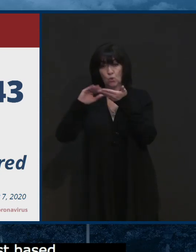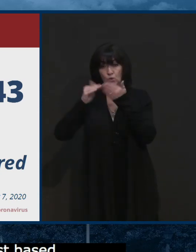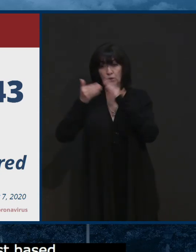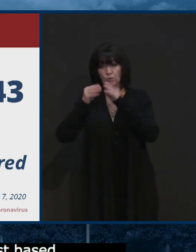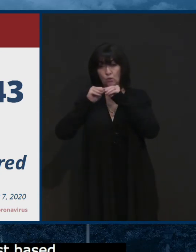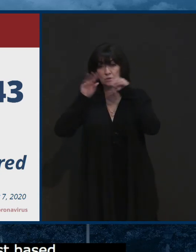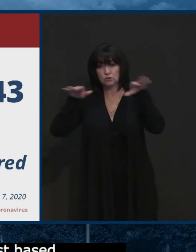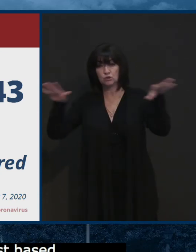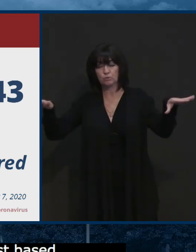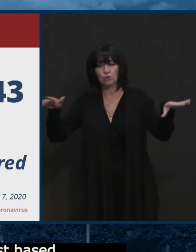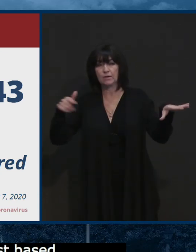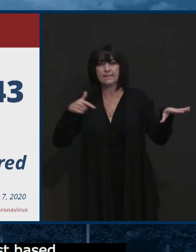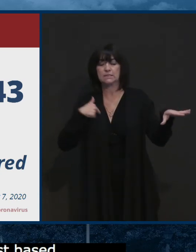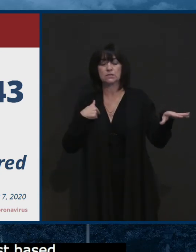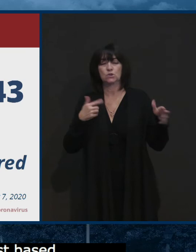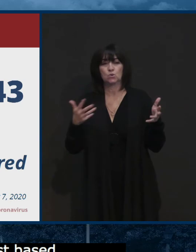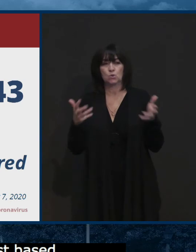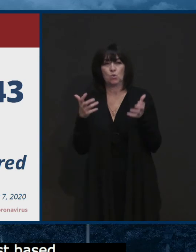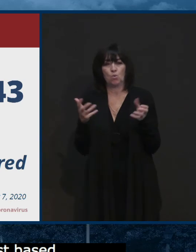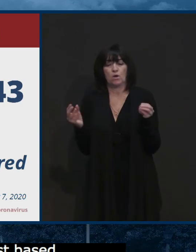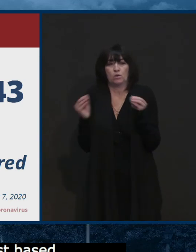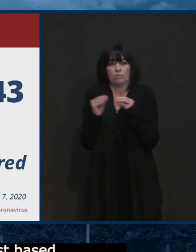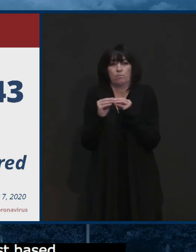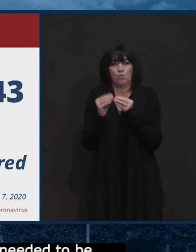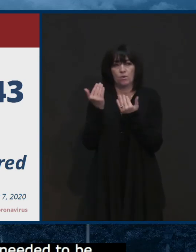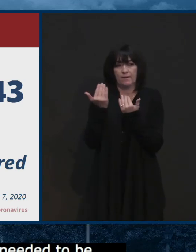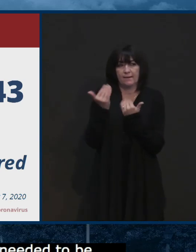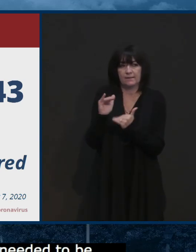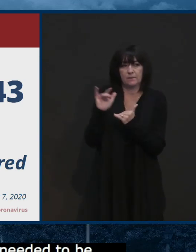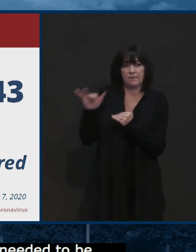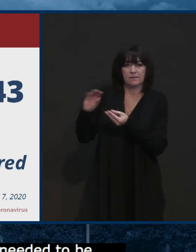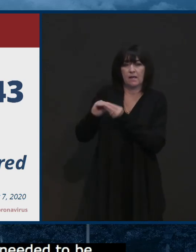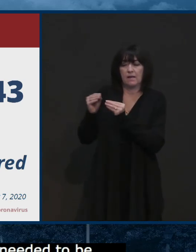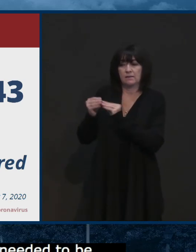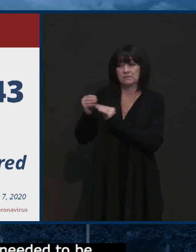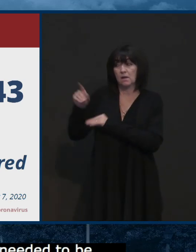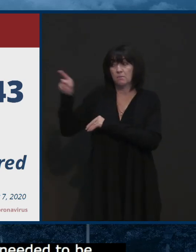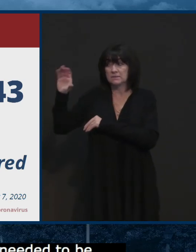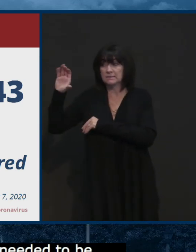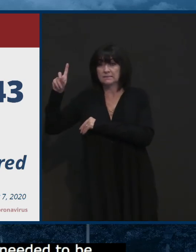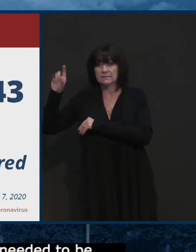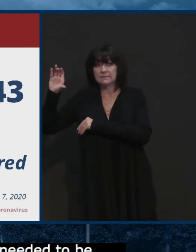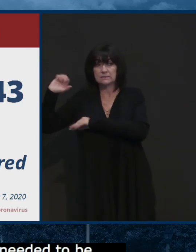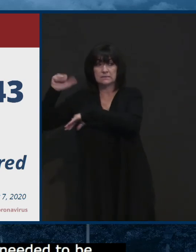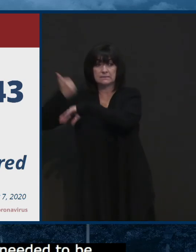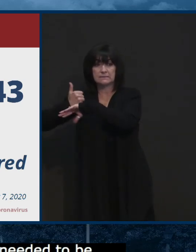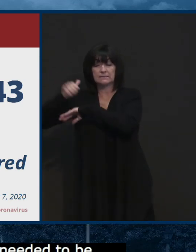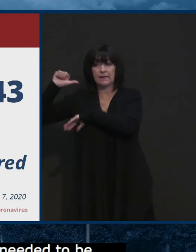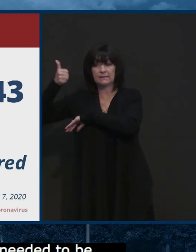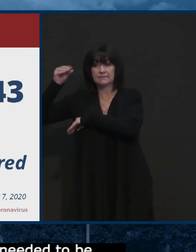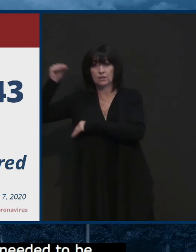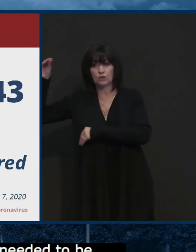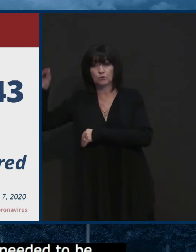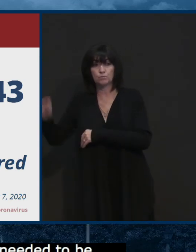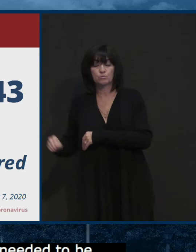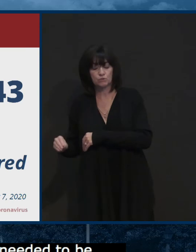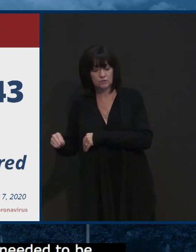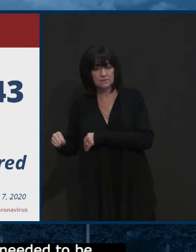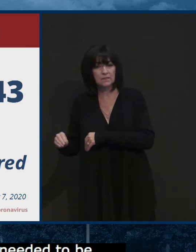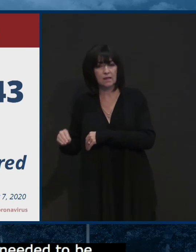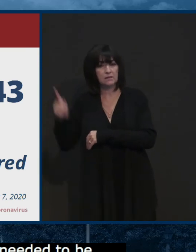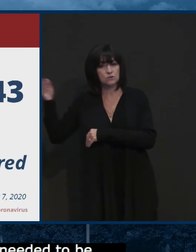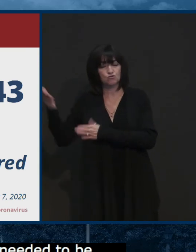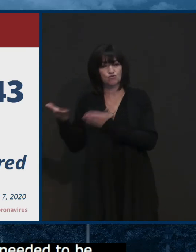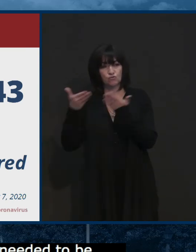needed to be more conservative than what CDC and the White House and Hopkins were recommending.